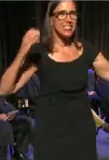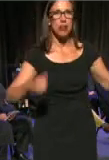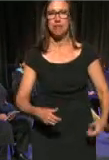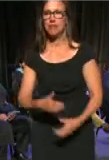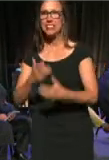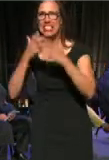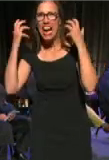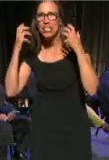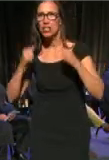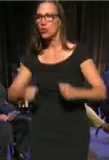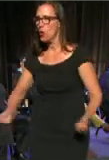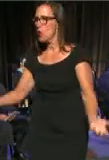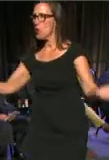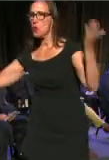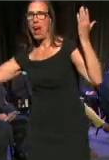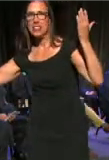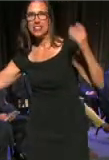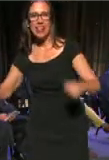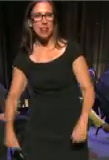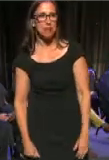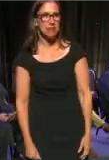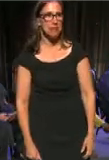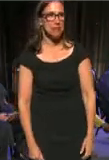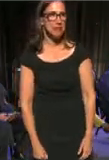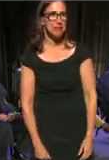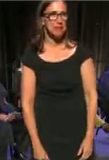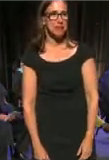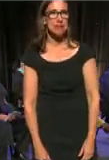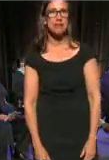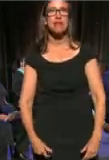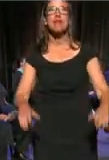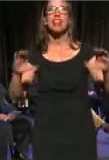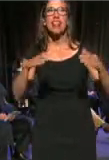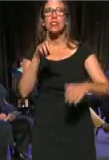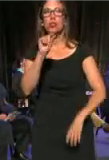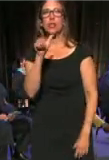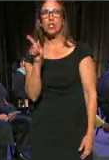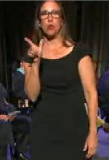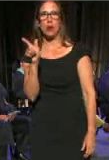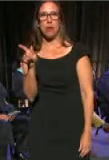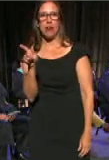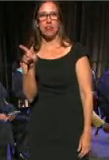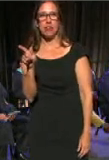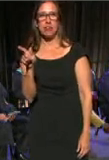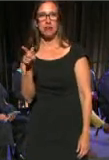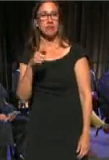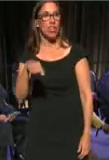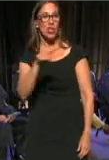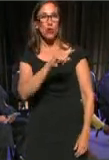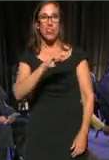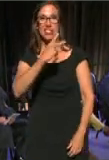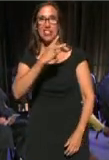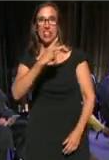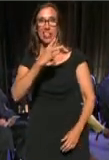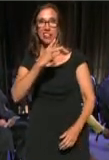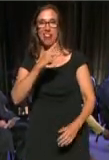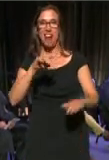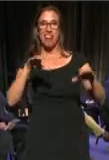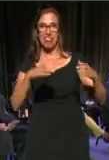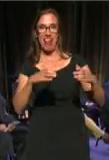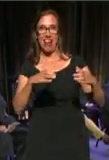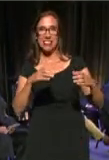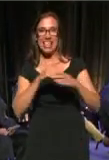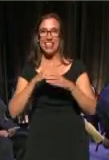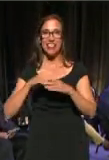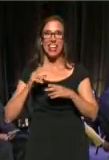Tigers! Tigers! Class of 2021, you are the second graduating class in